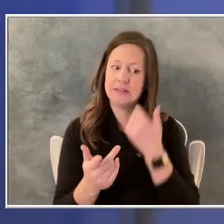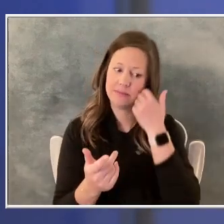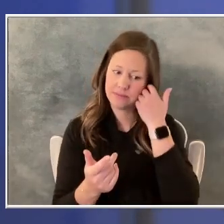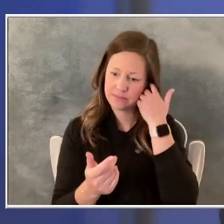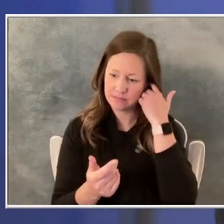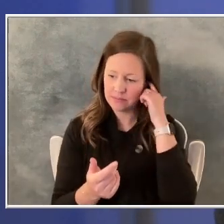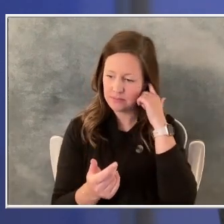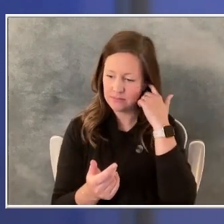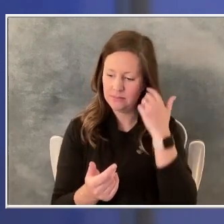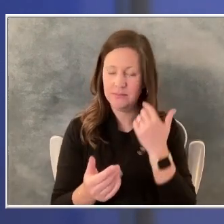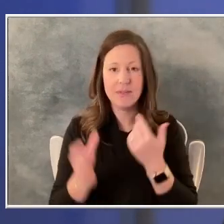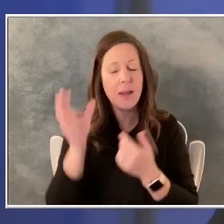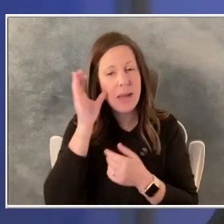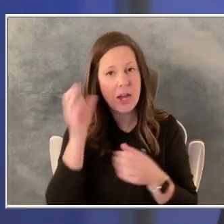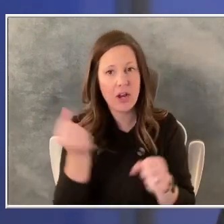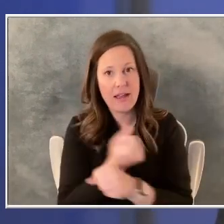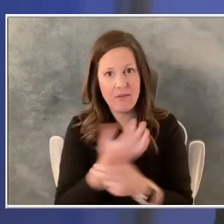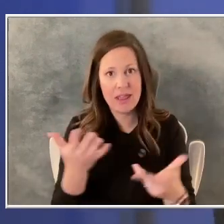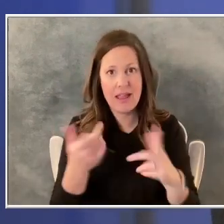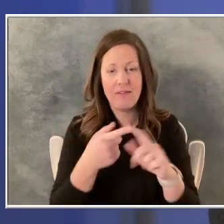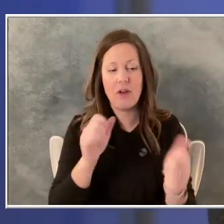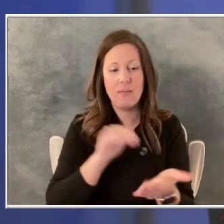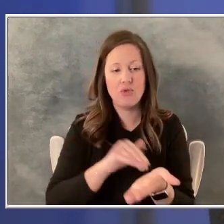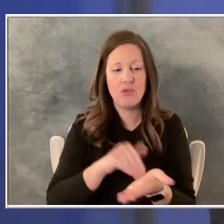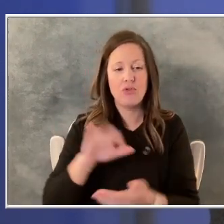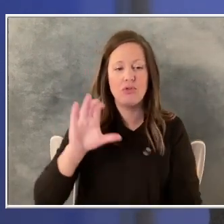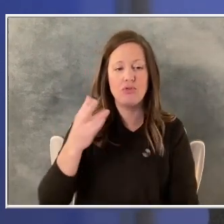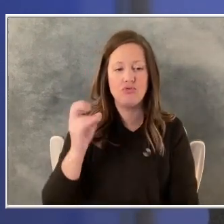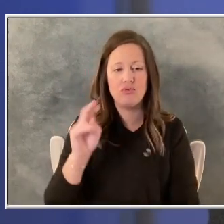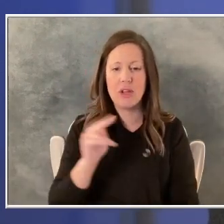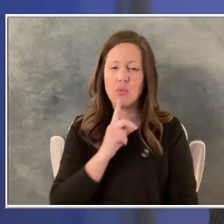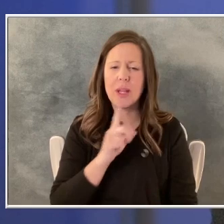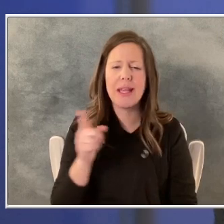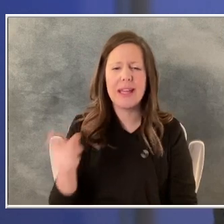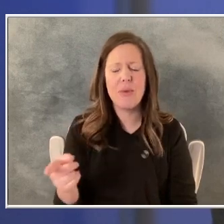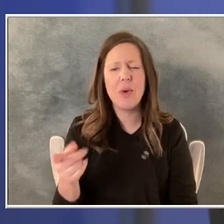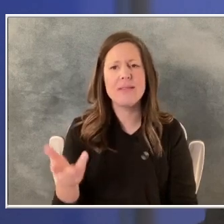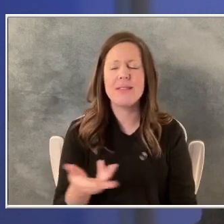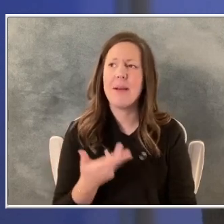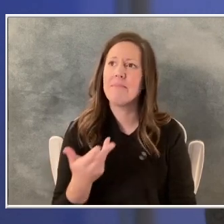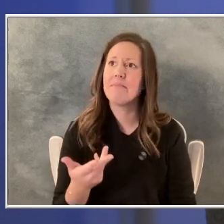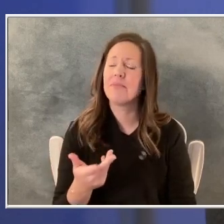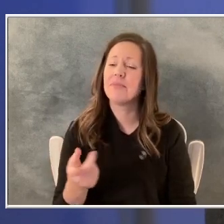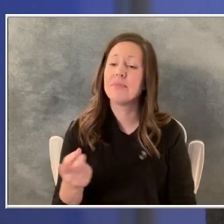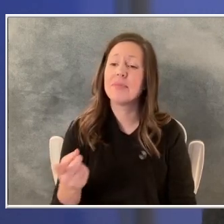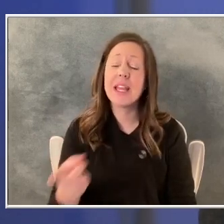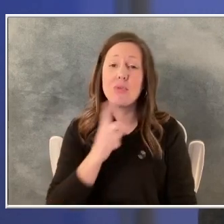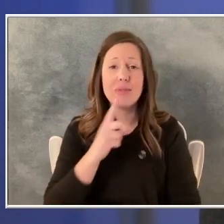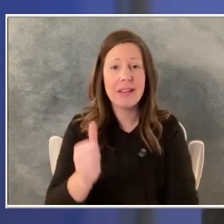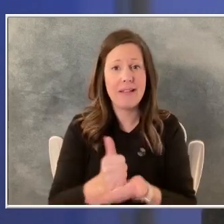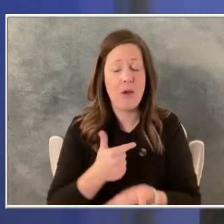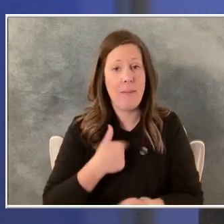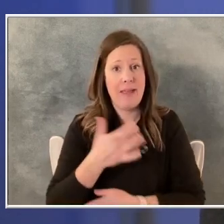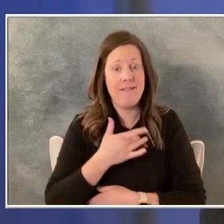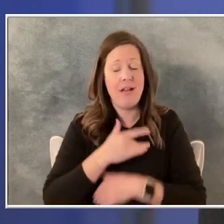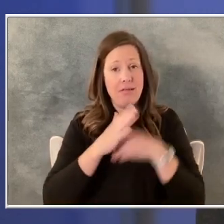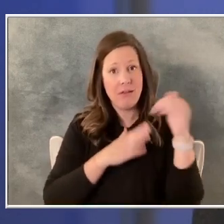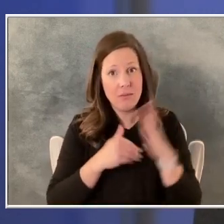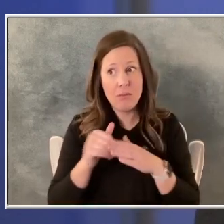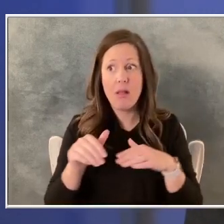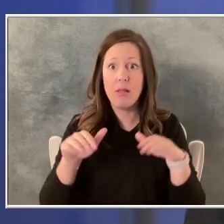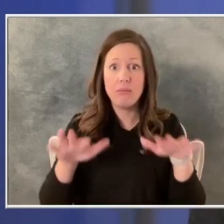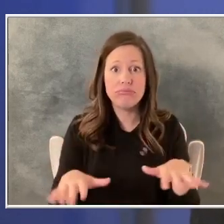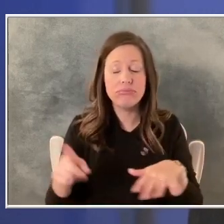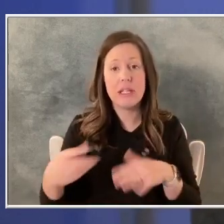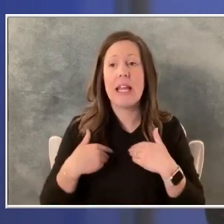hearing everything from Dr. Chen, he was extremely comforting and very knowledgeable, which gave you